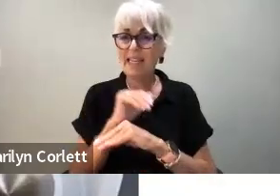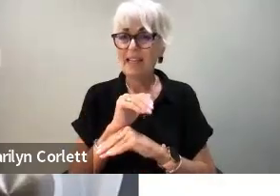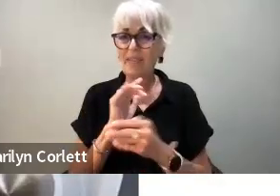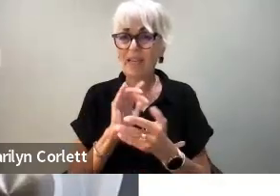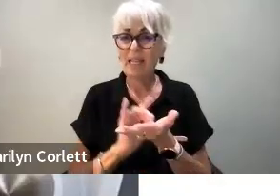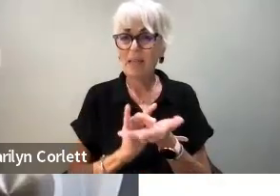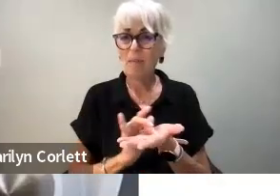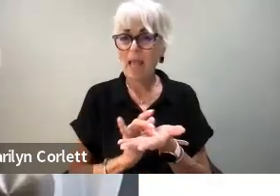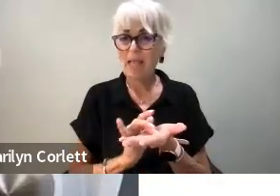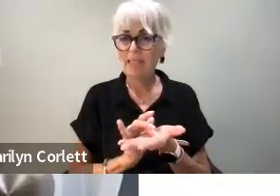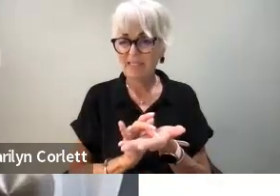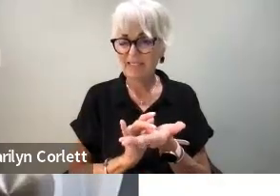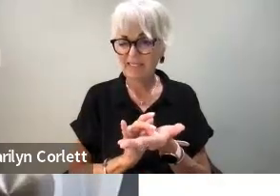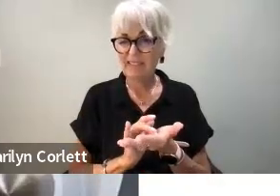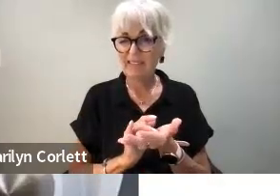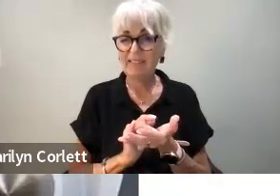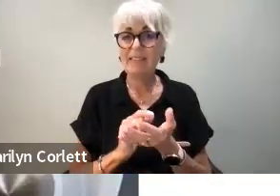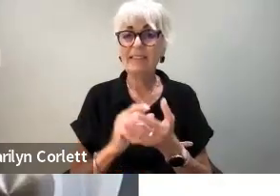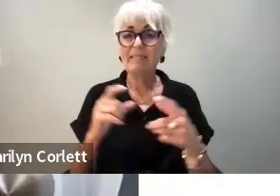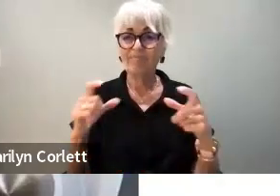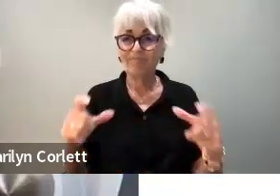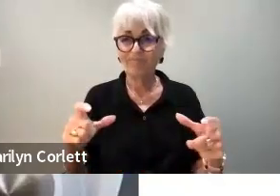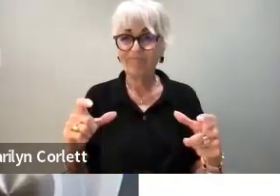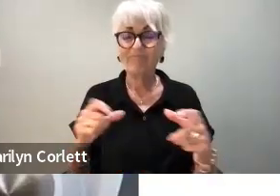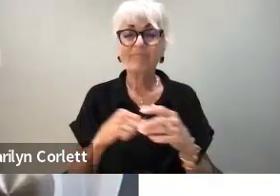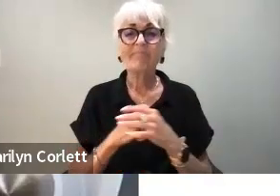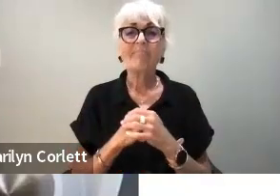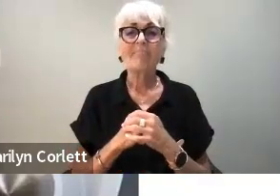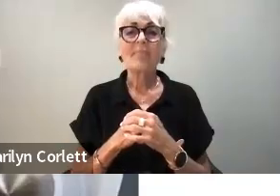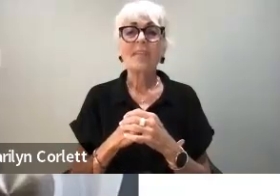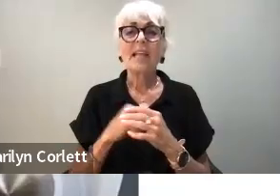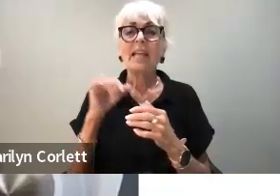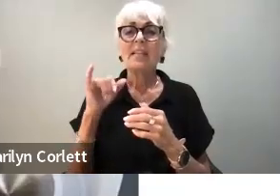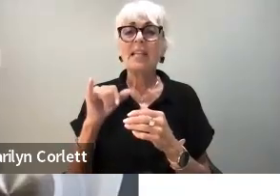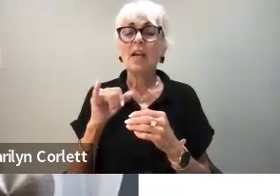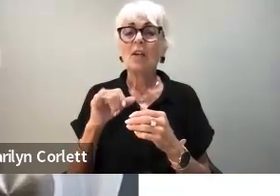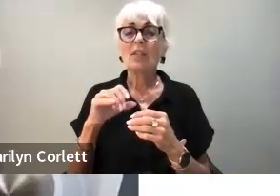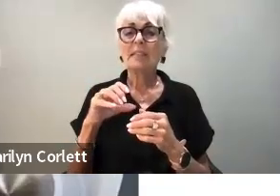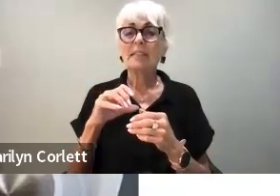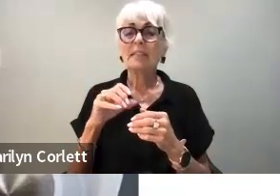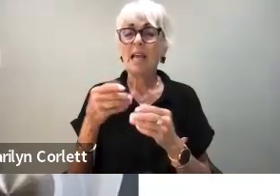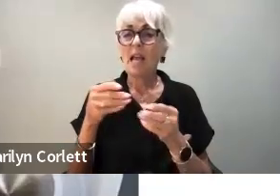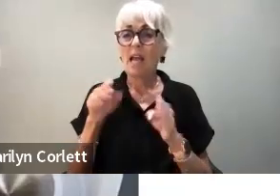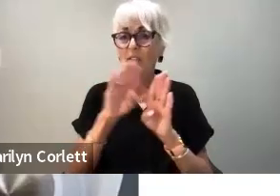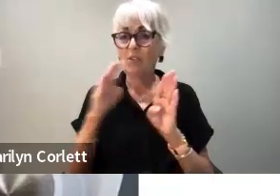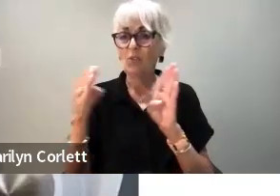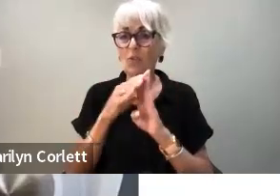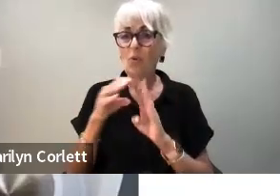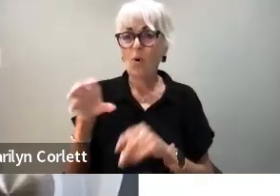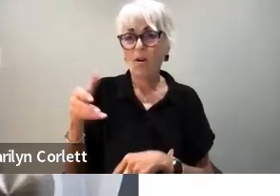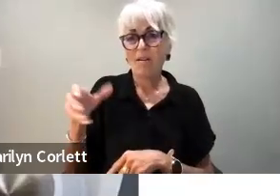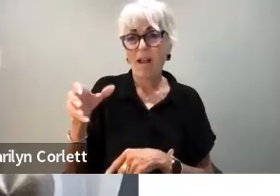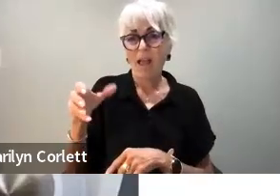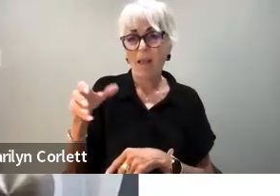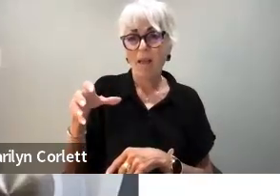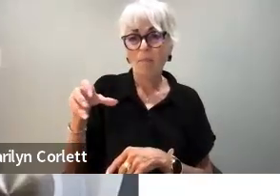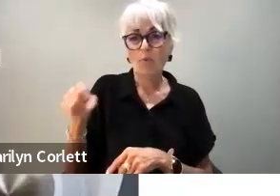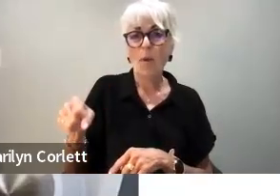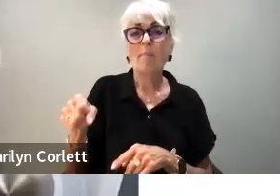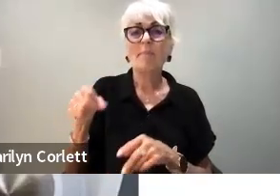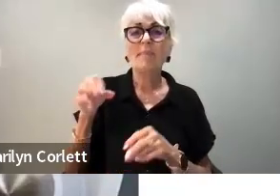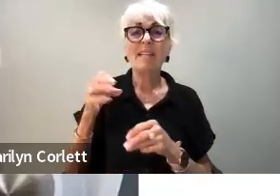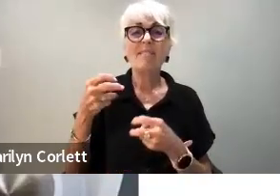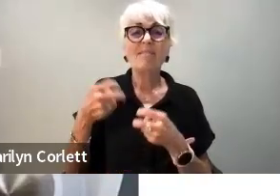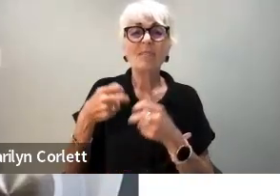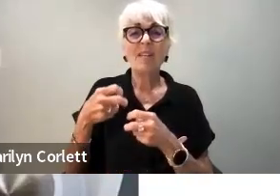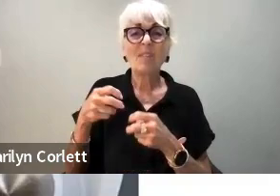meds. There's a doorknob grip that is helpful for folks if it's difficult for them to grab onto a